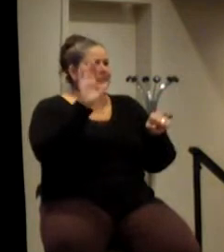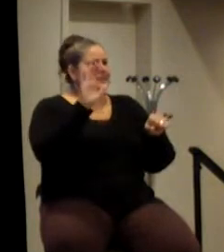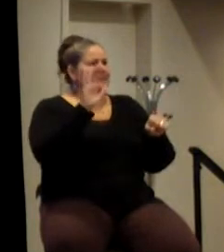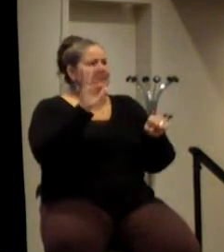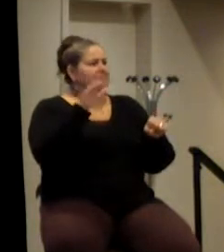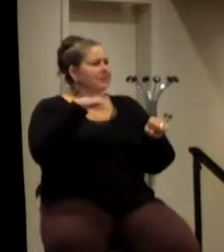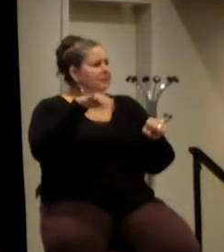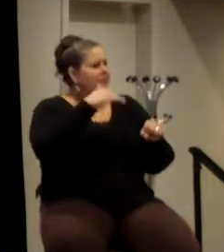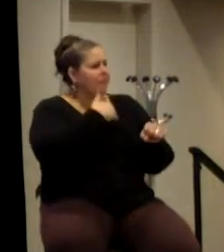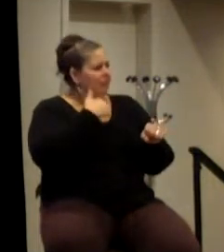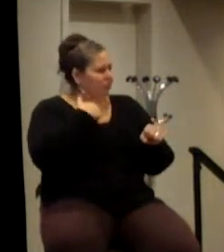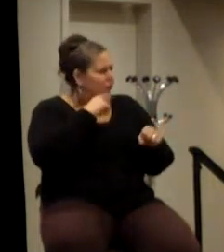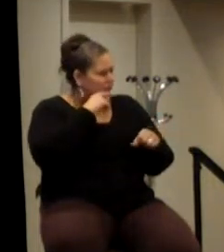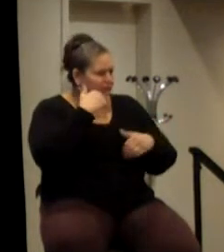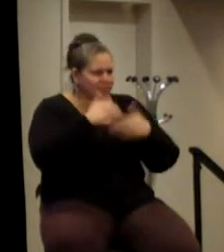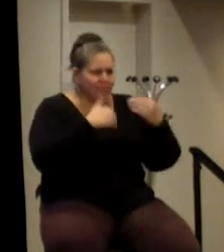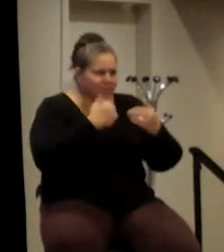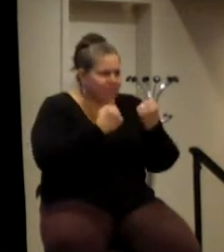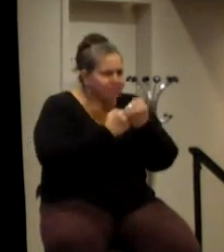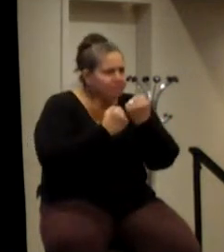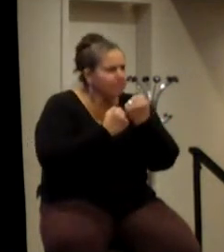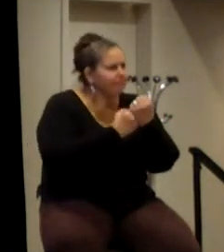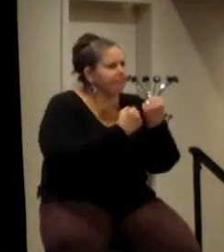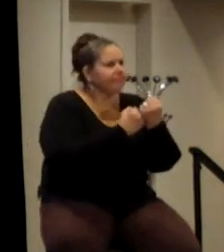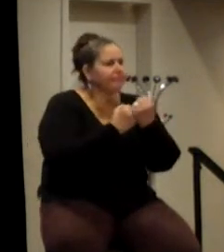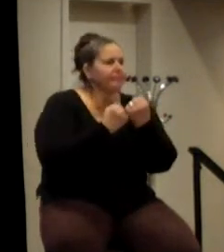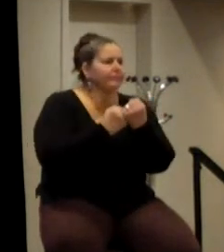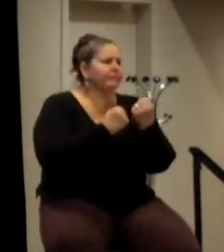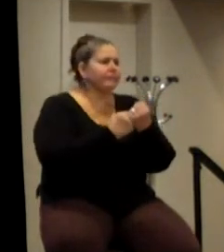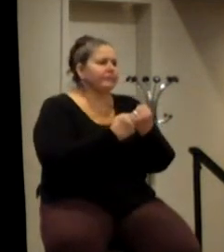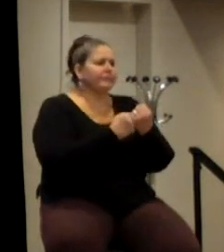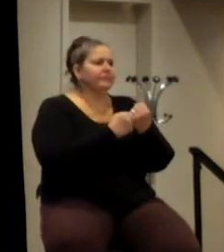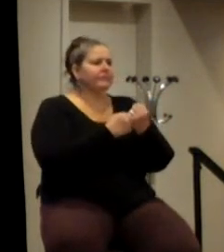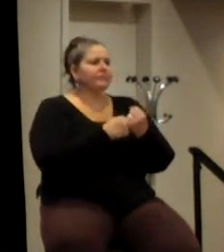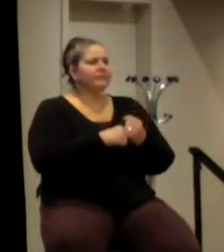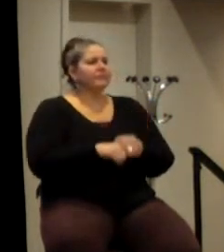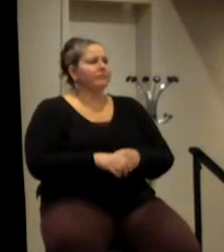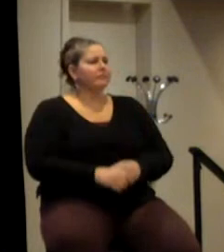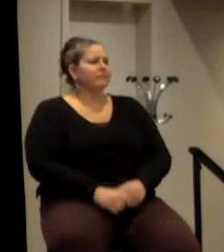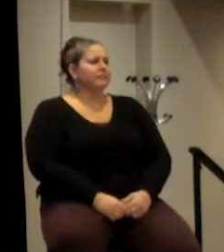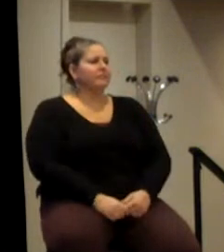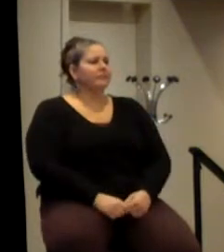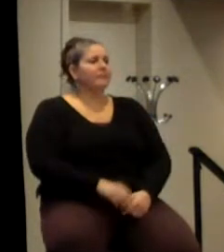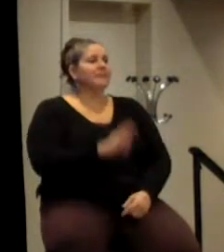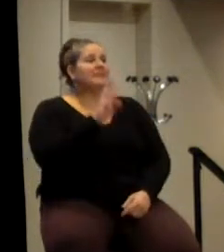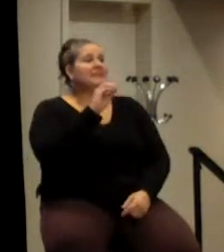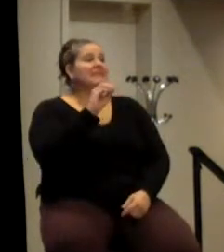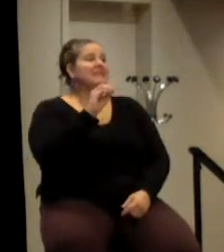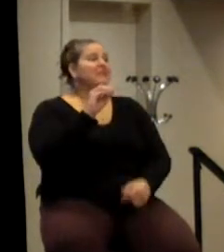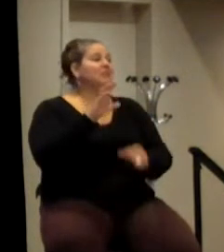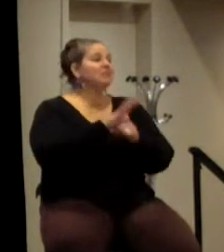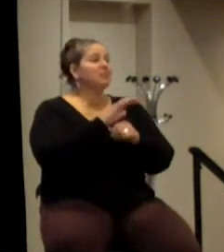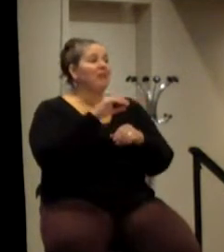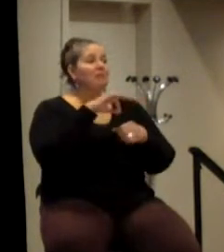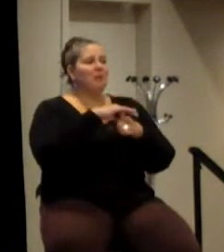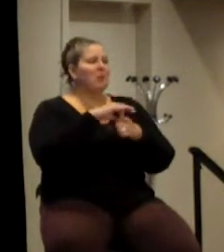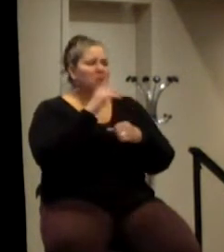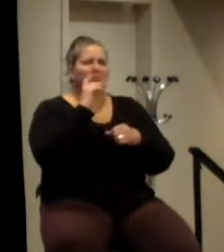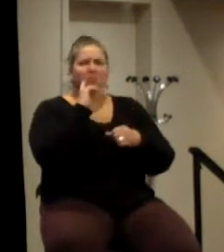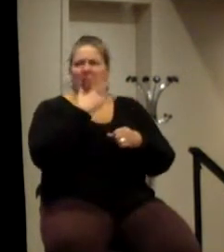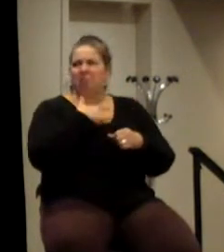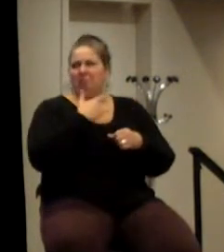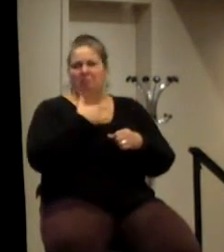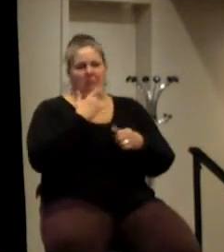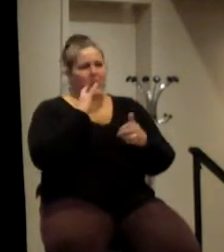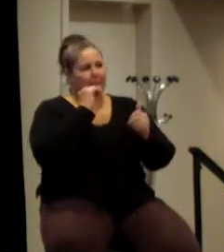where they can fund this, even if they can't get 60 votes. So I expect that's probably what will happen. In the past, you've said that